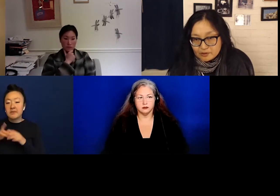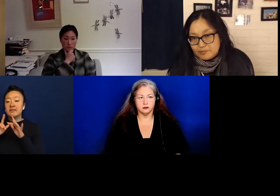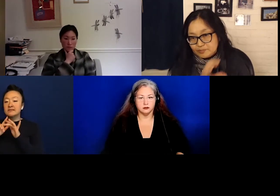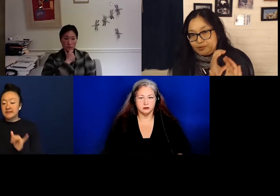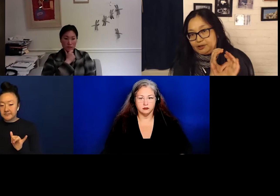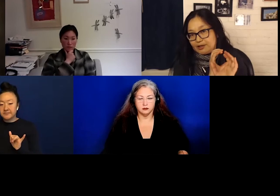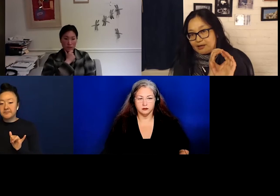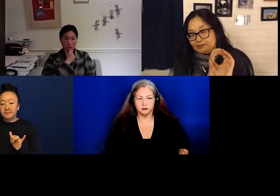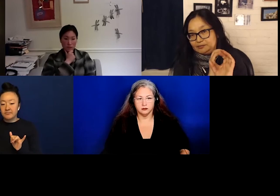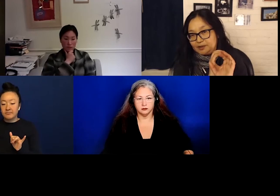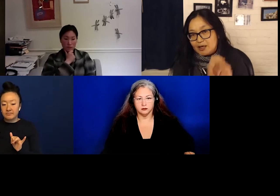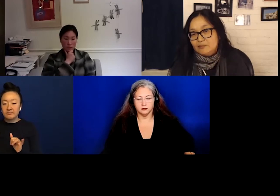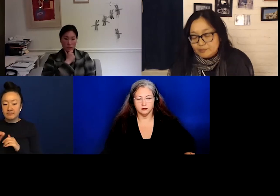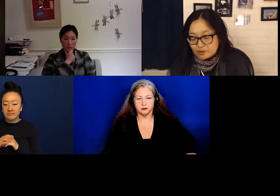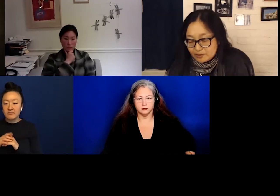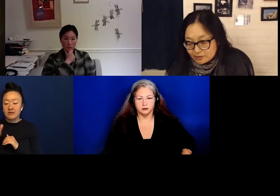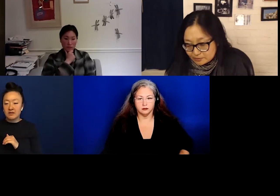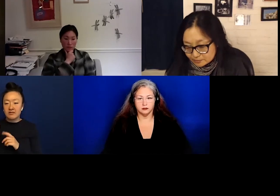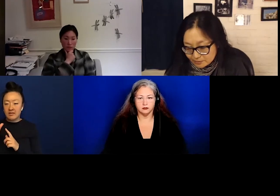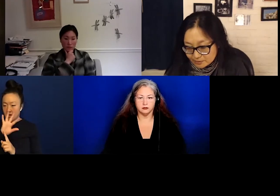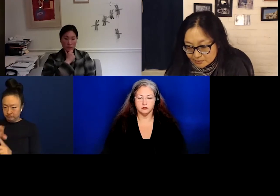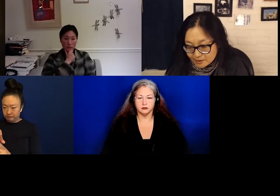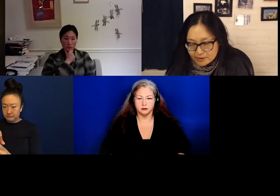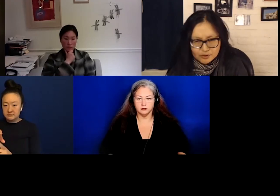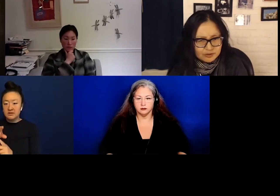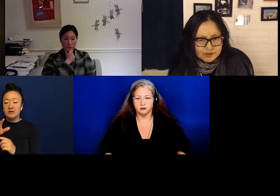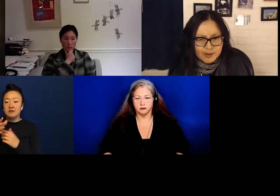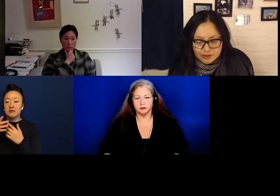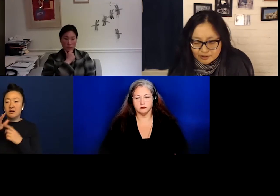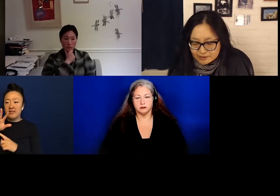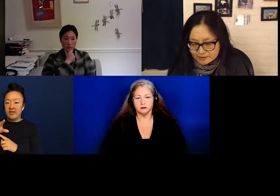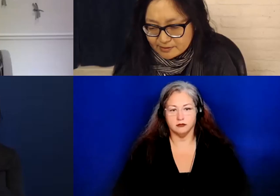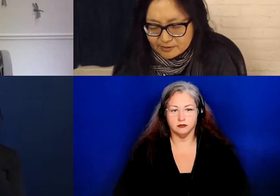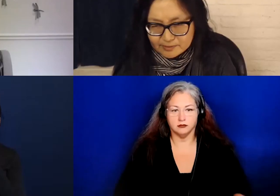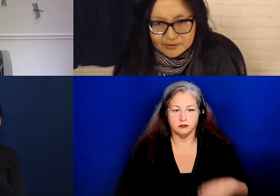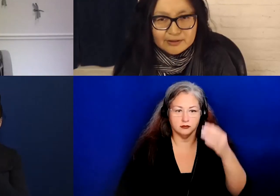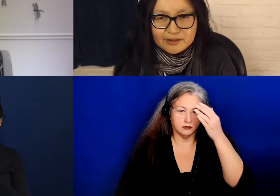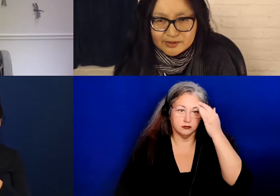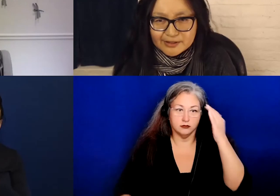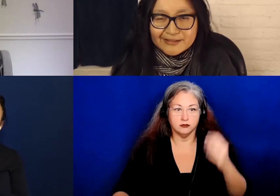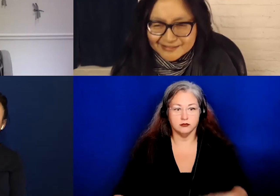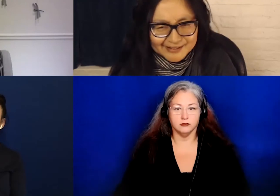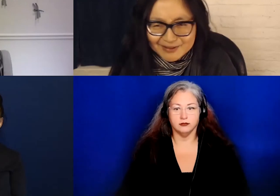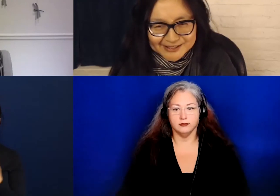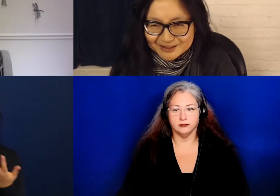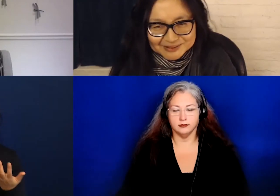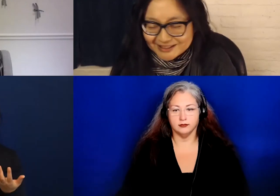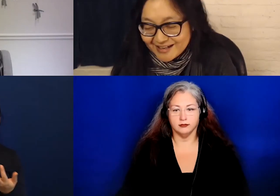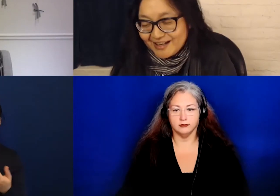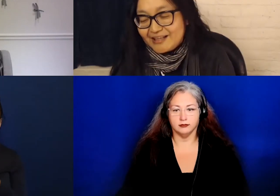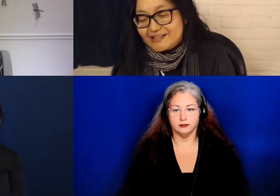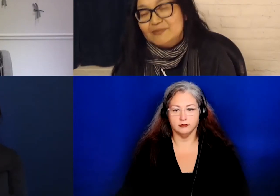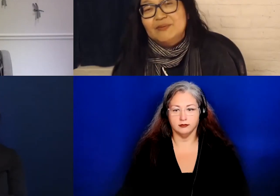that you're putting that camera between you in this sort of dispassionate, you're like a lizard. It's really